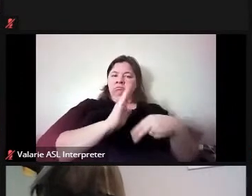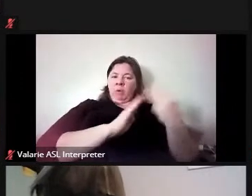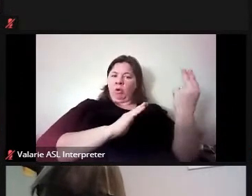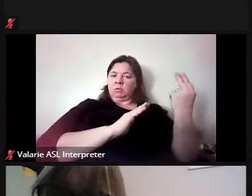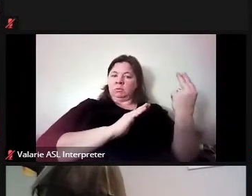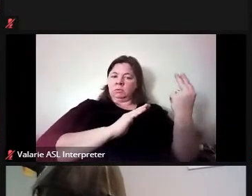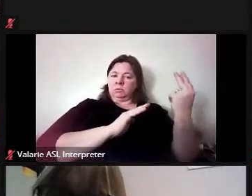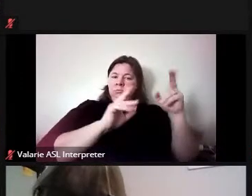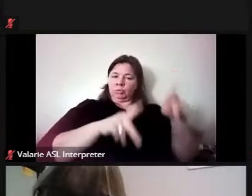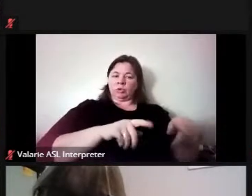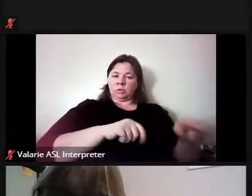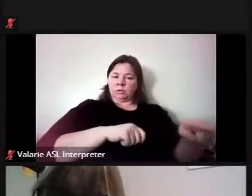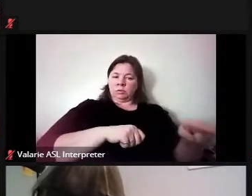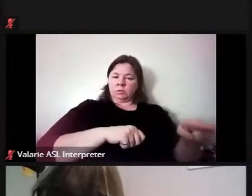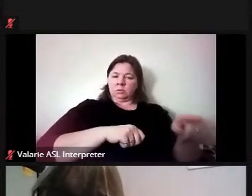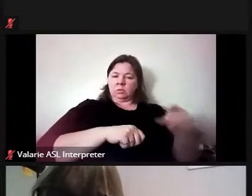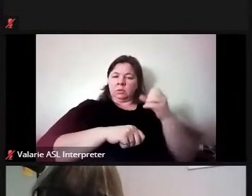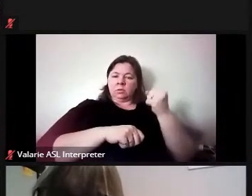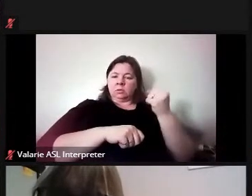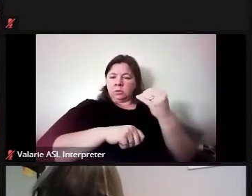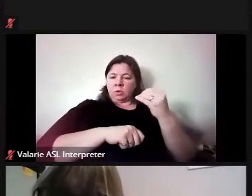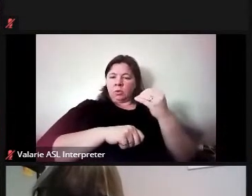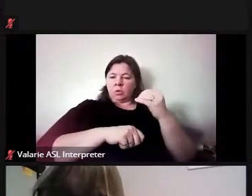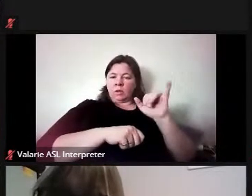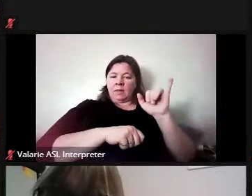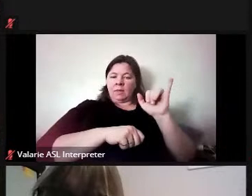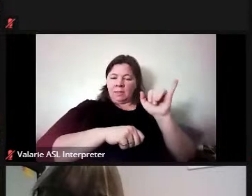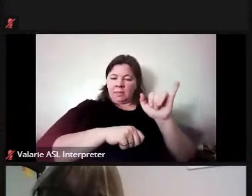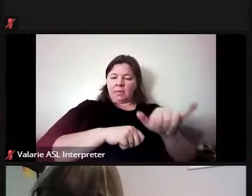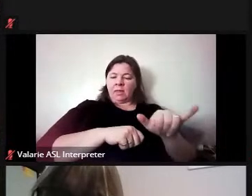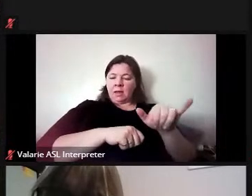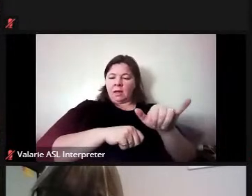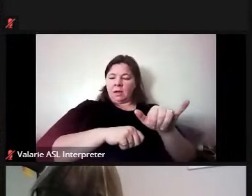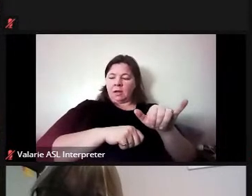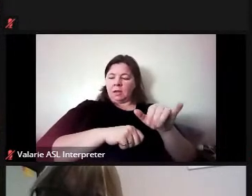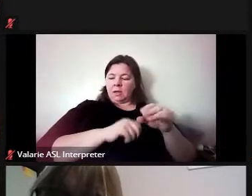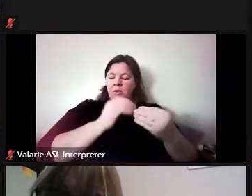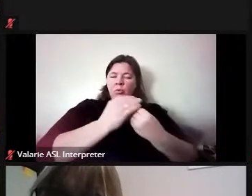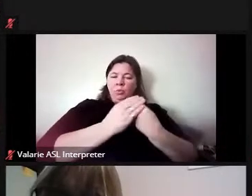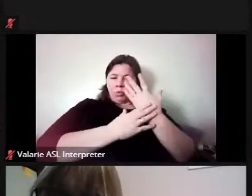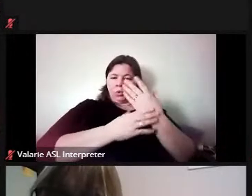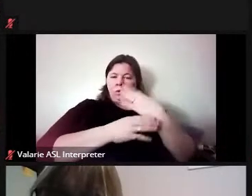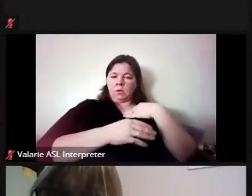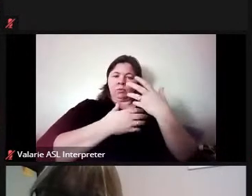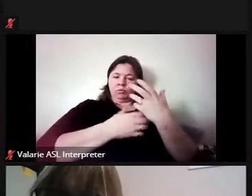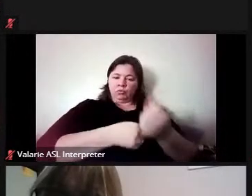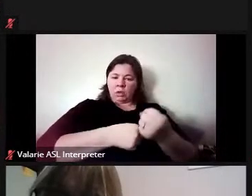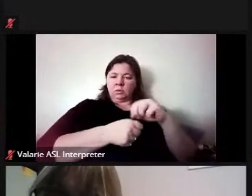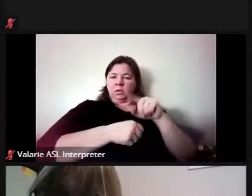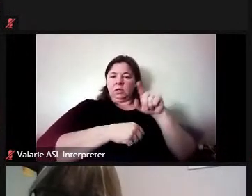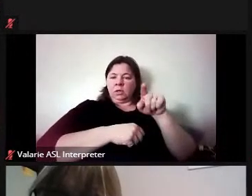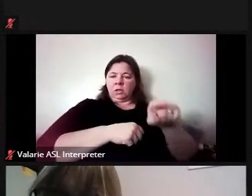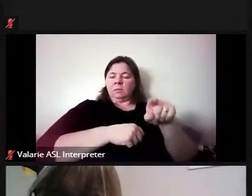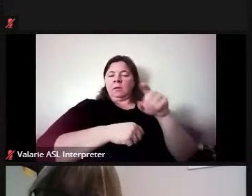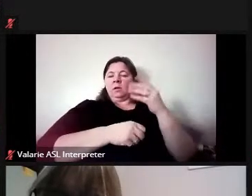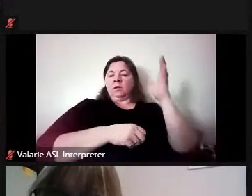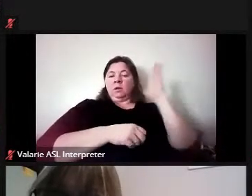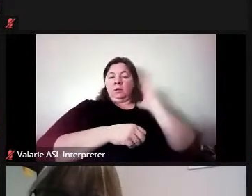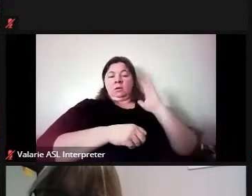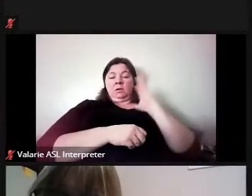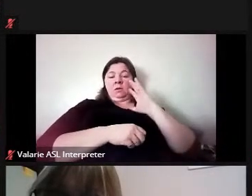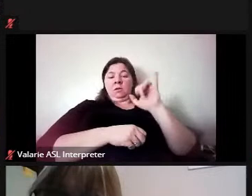actually. So that relation actually grew. In those days, we used